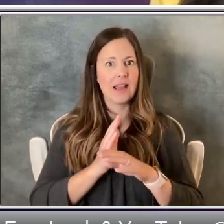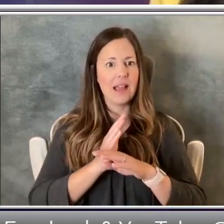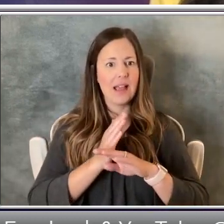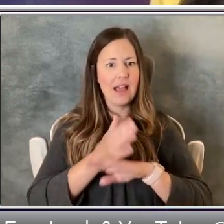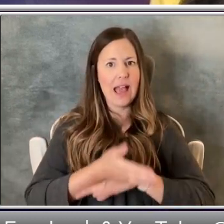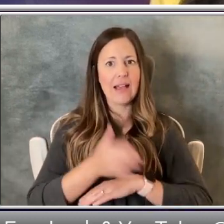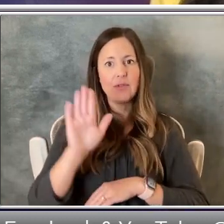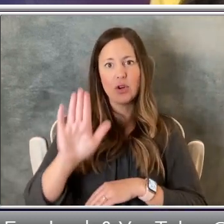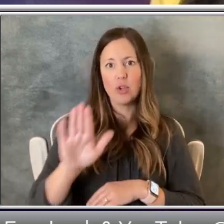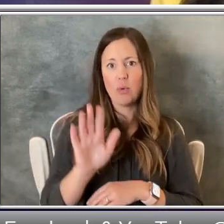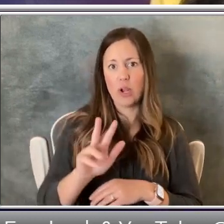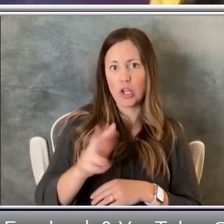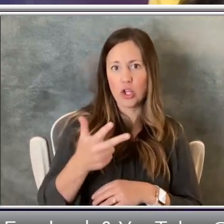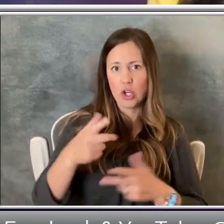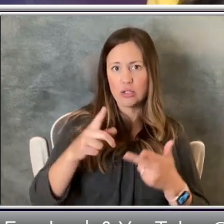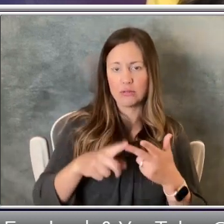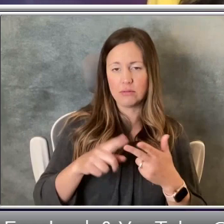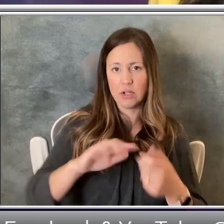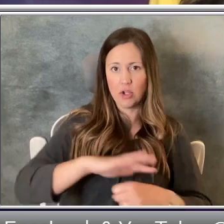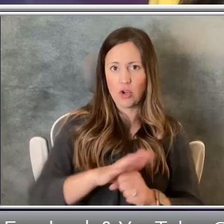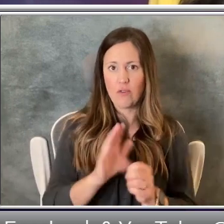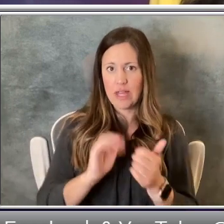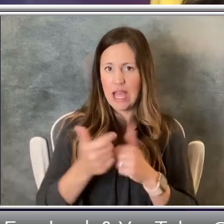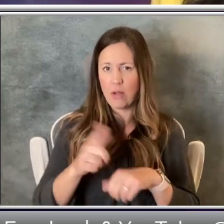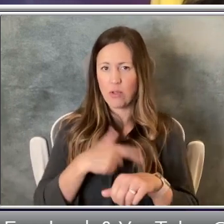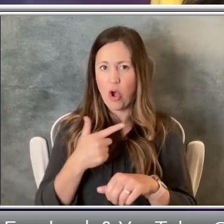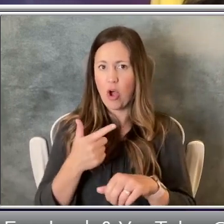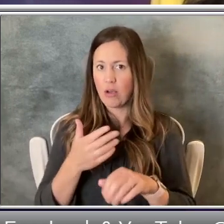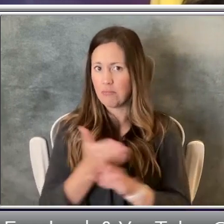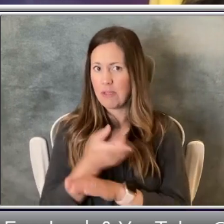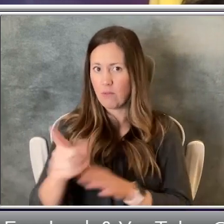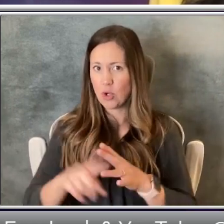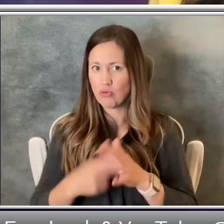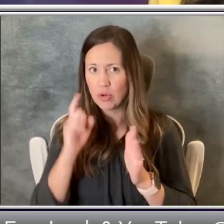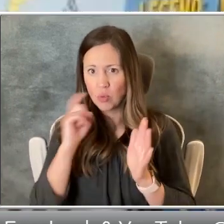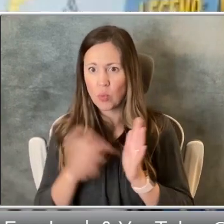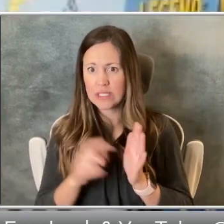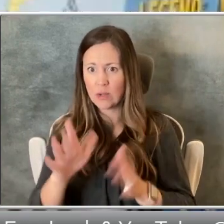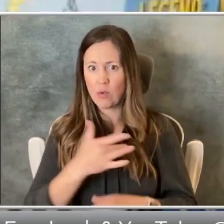3rd infection, how long before you began noticing the heart pounding?